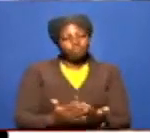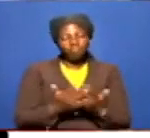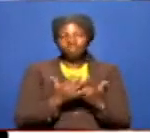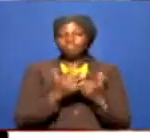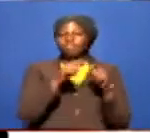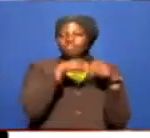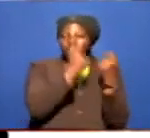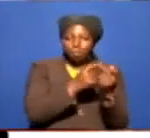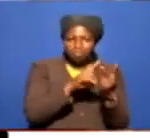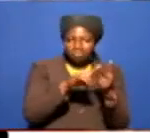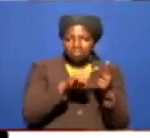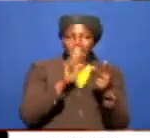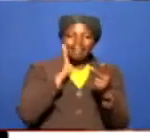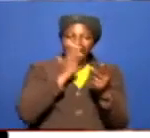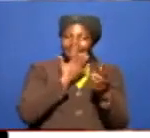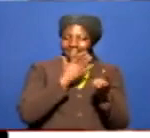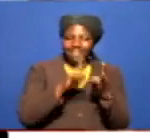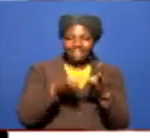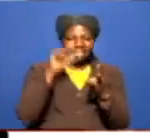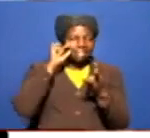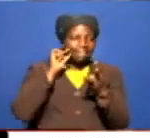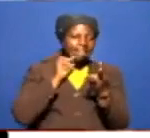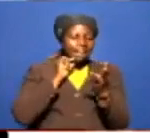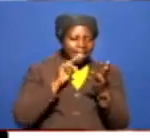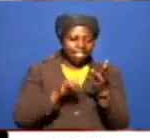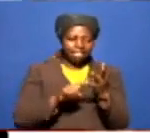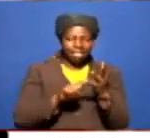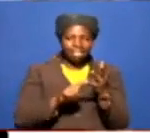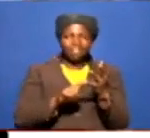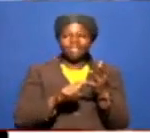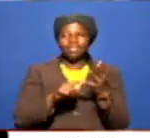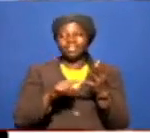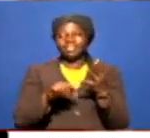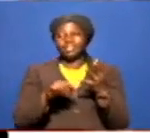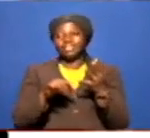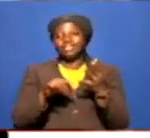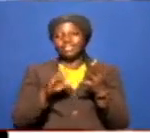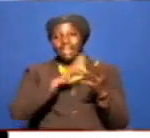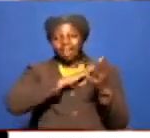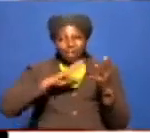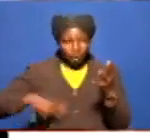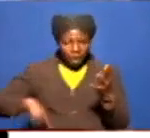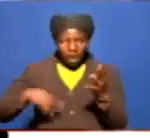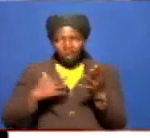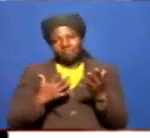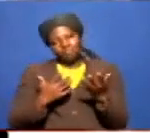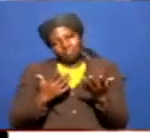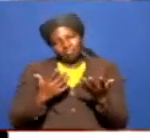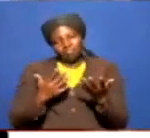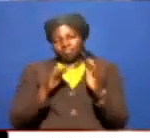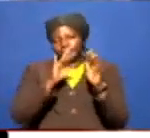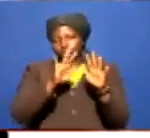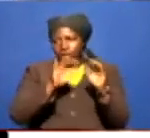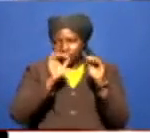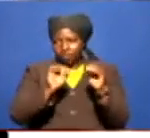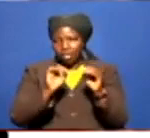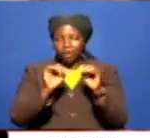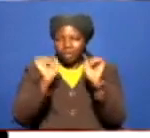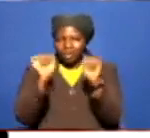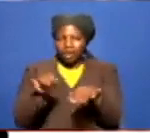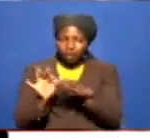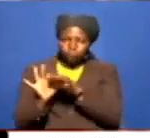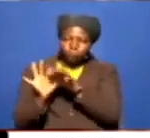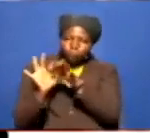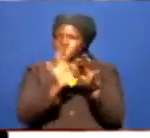race, of gender, of generation, and so on. That we come together as one